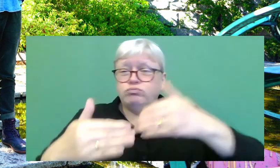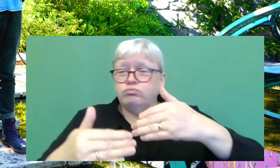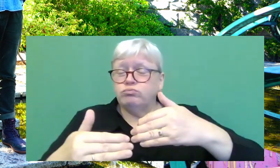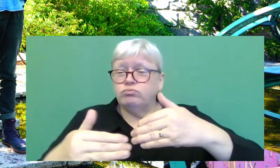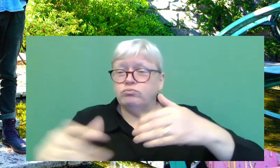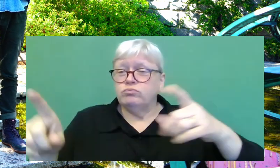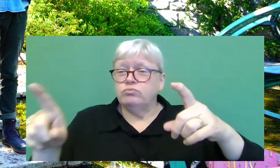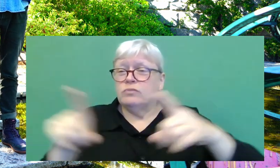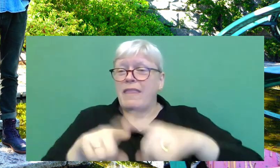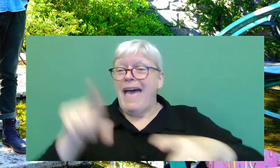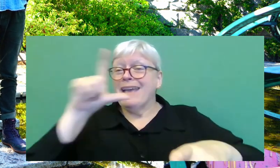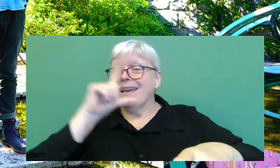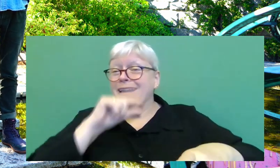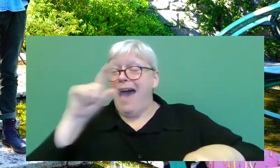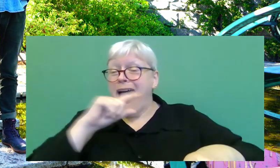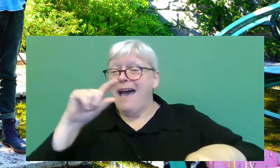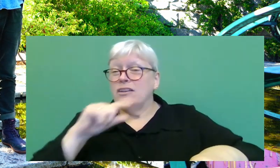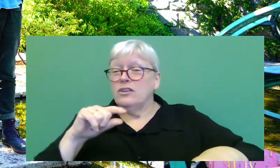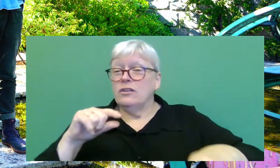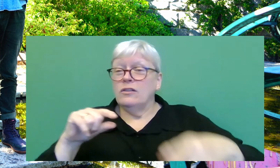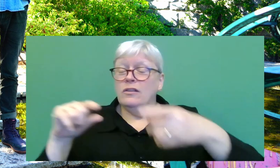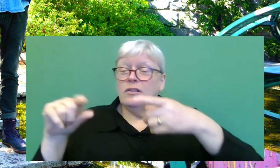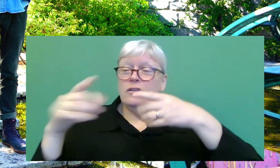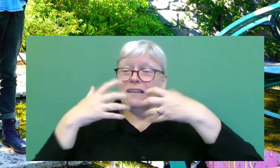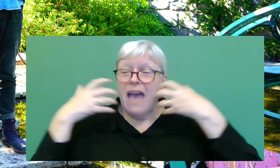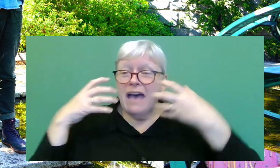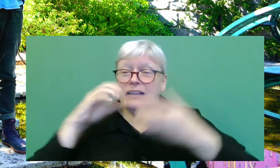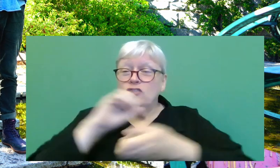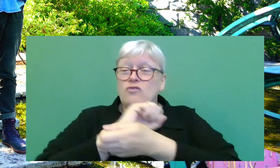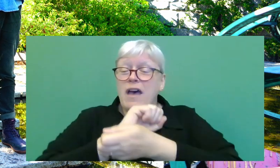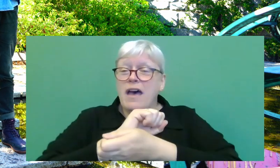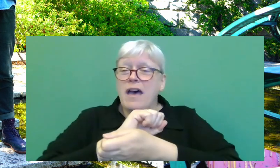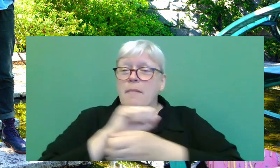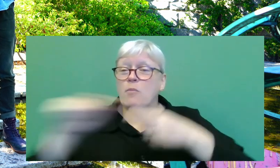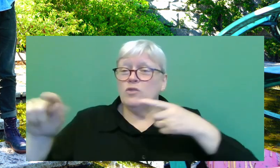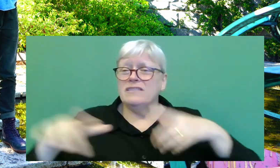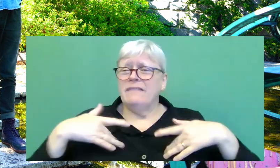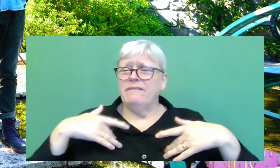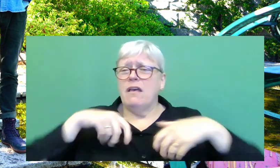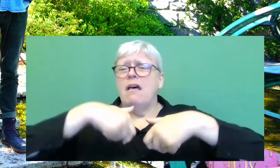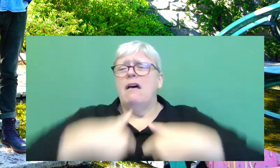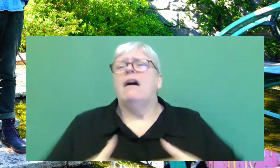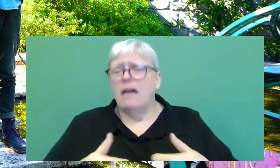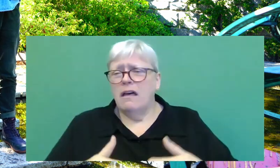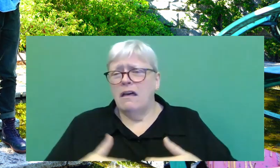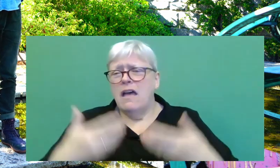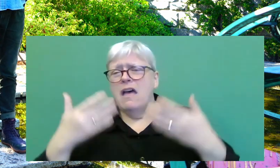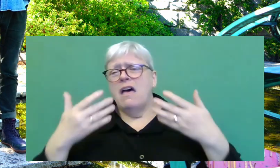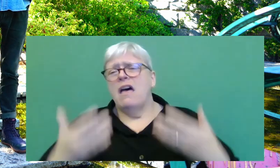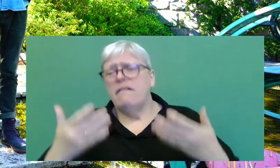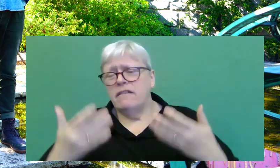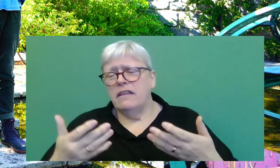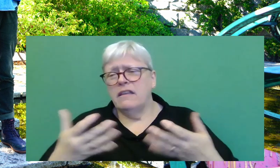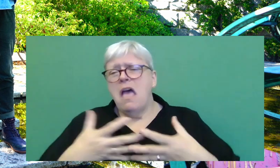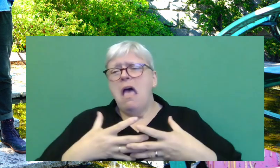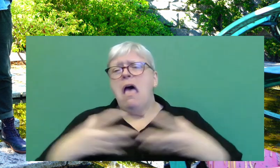feel exhausted, slow and eddying, heavier, whilst emptied of something I know will never be replenished, that I will